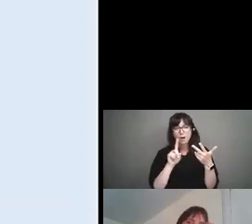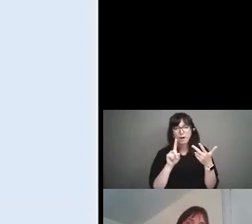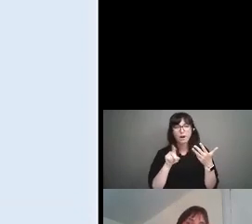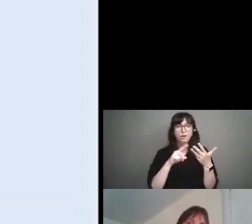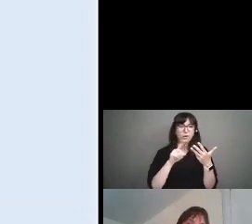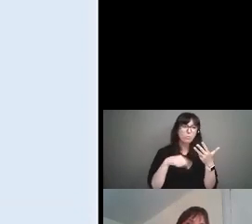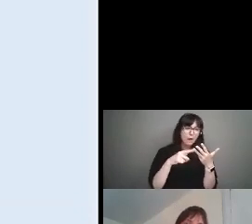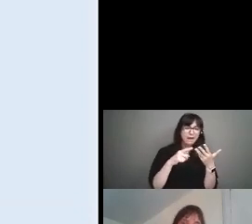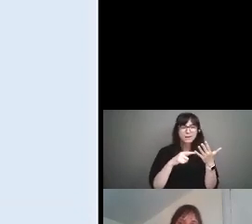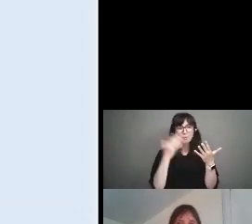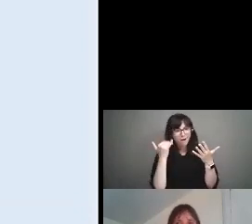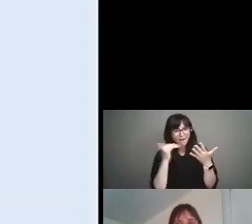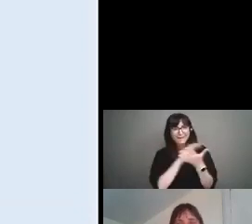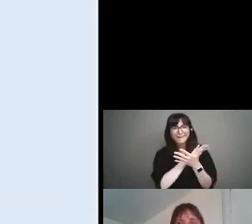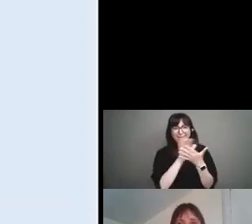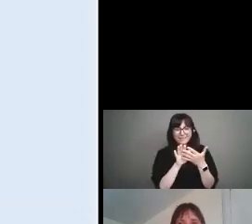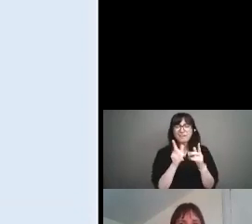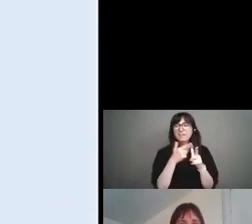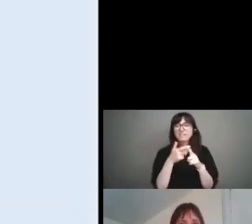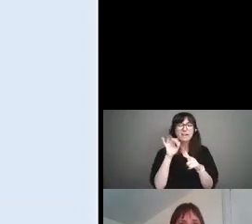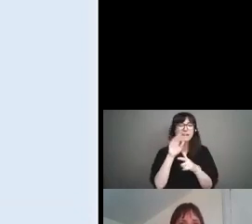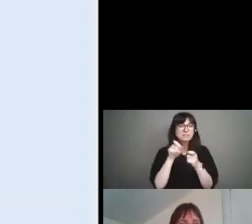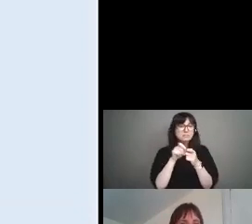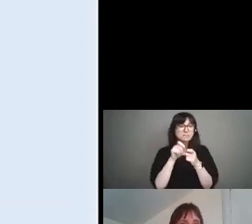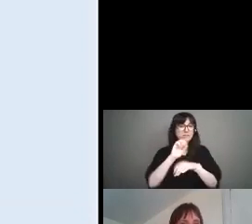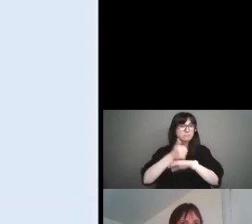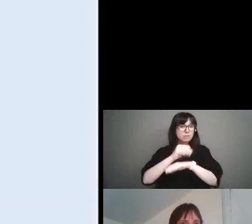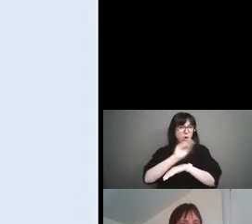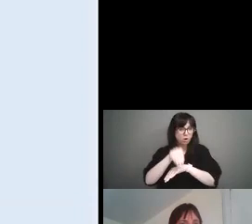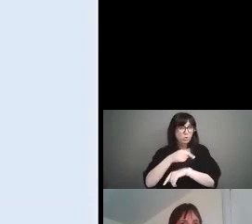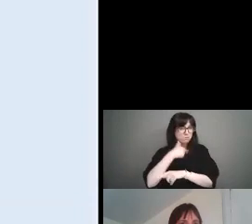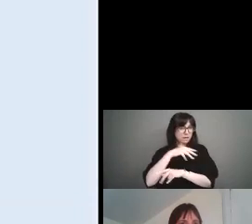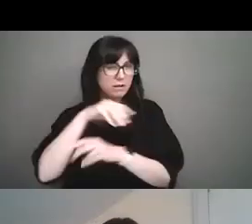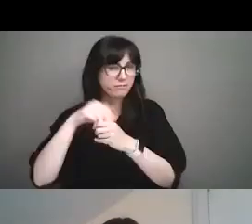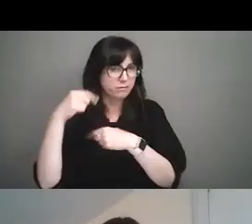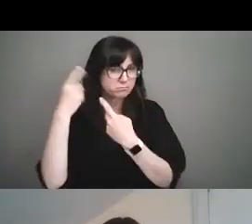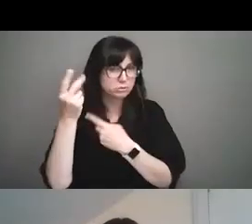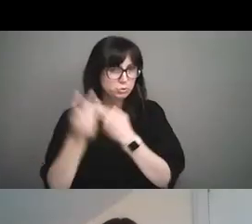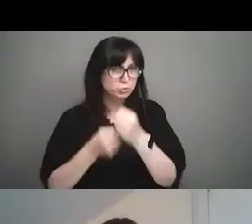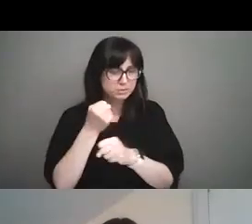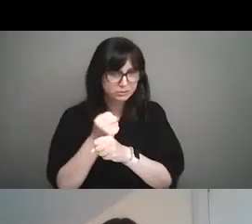walls. And I can speak specifically to the program in Ottawa that I've been a part of for the past 2 years.